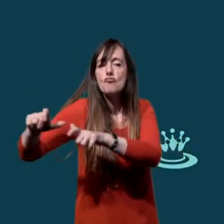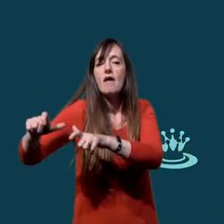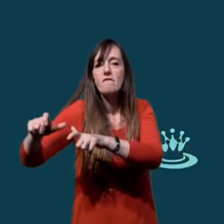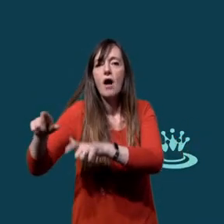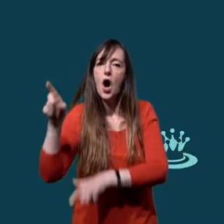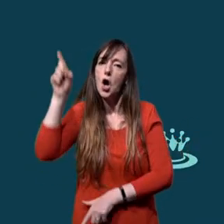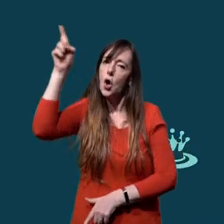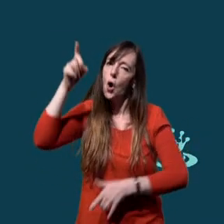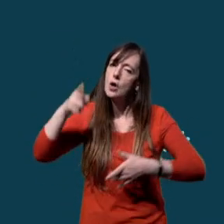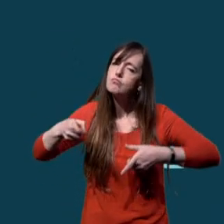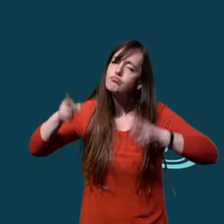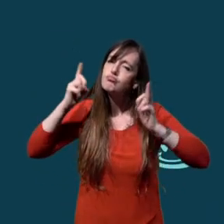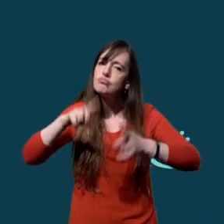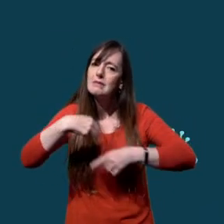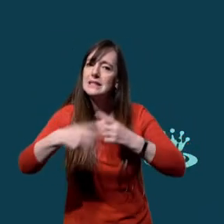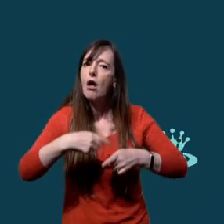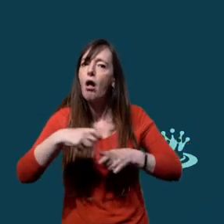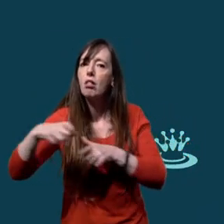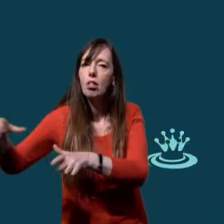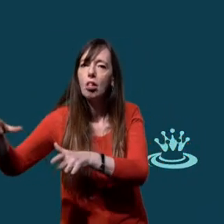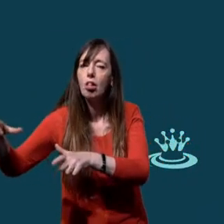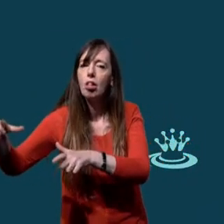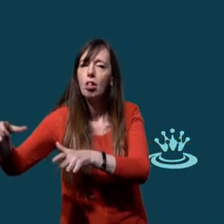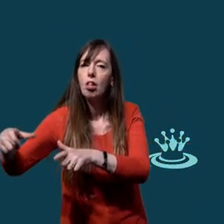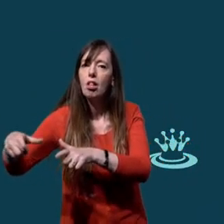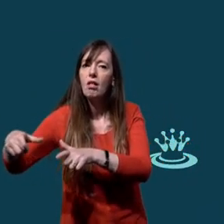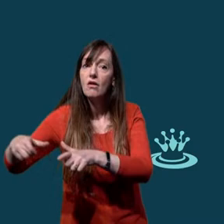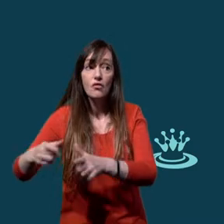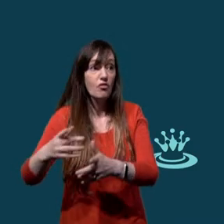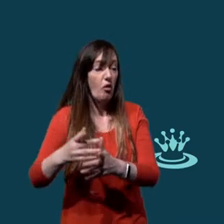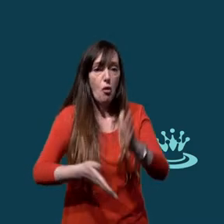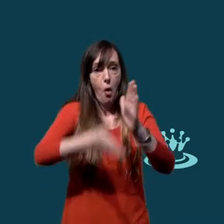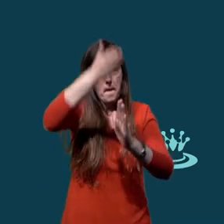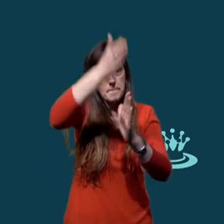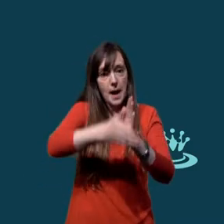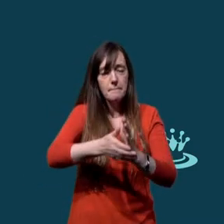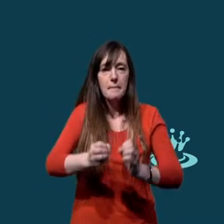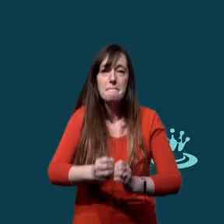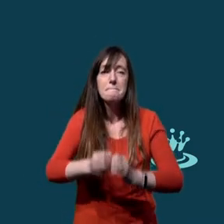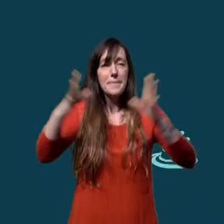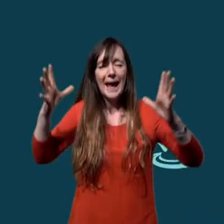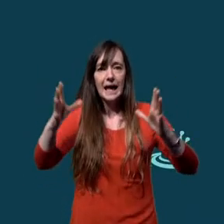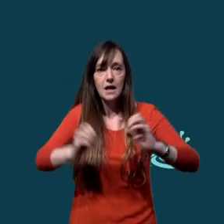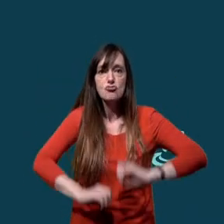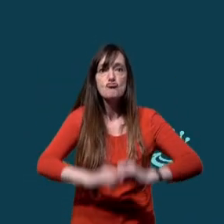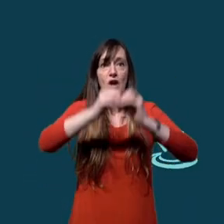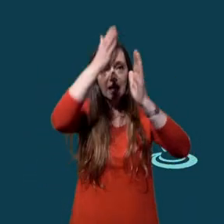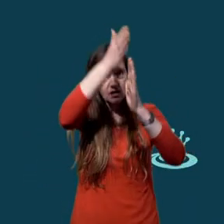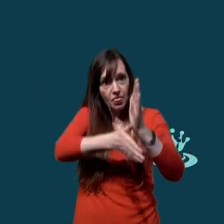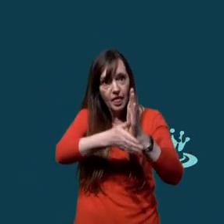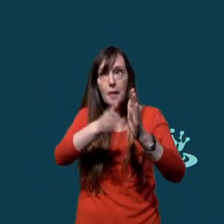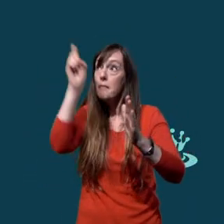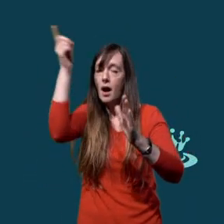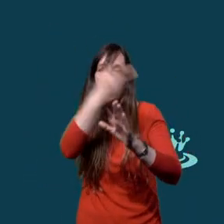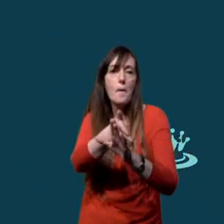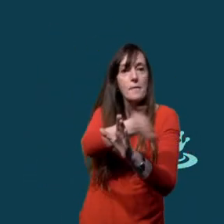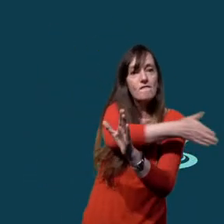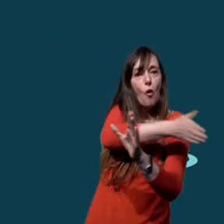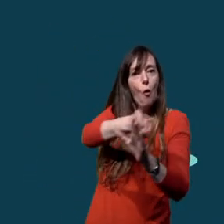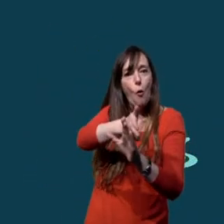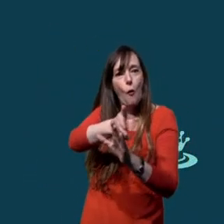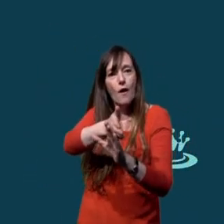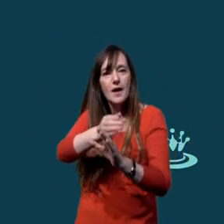am eternal. I was there before the Big Bang, before the first bacteria came into